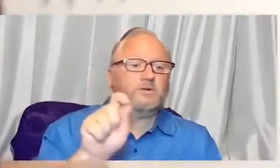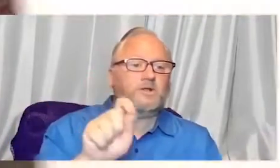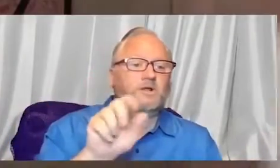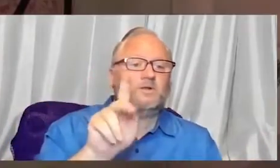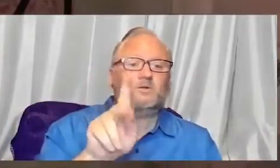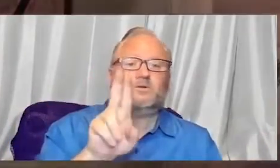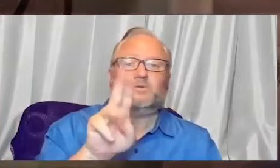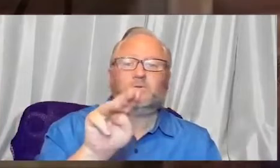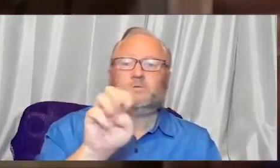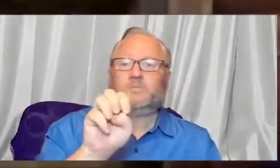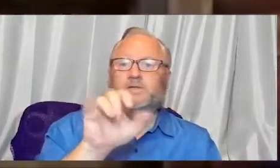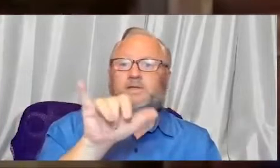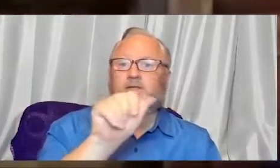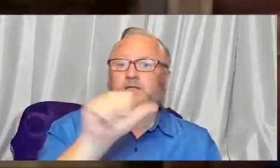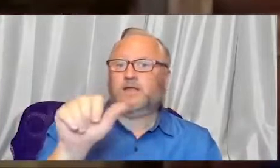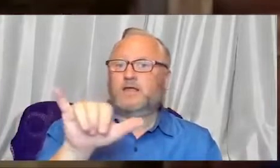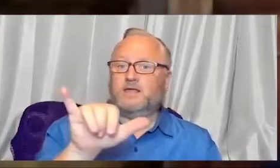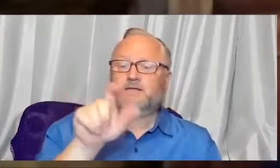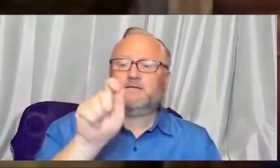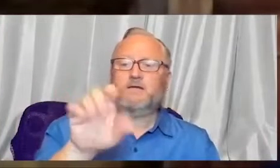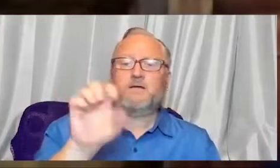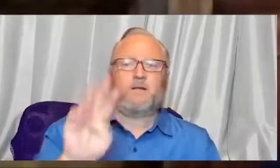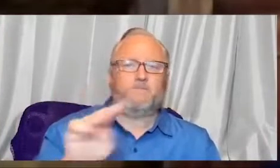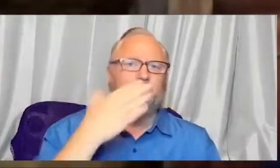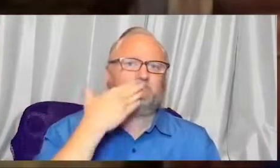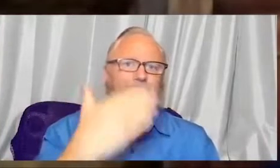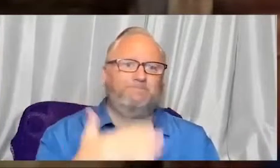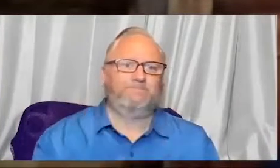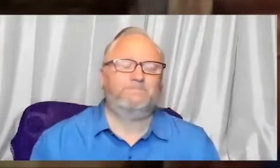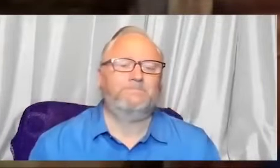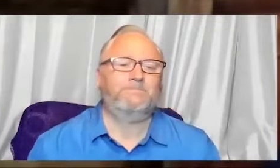www.kumeyaay.com. Thank you.